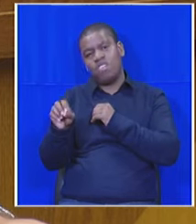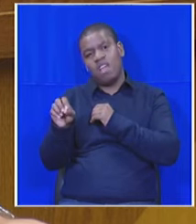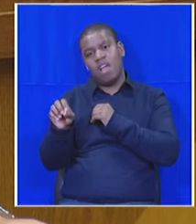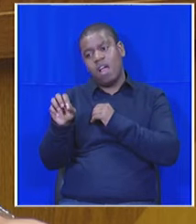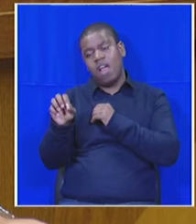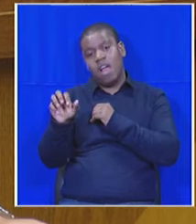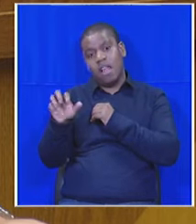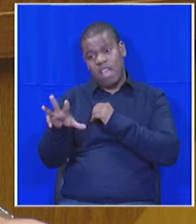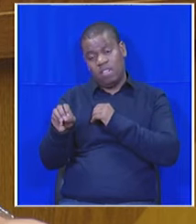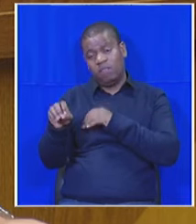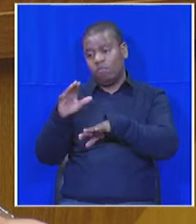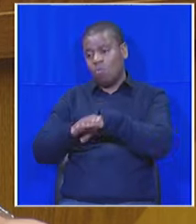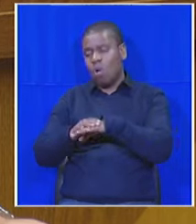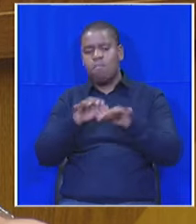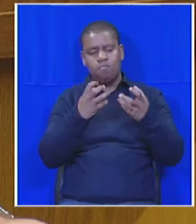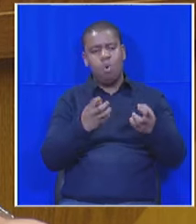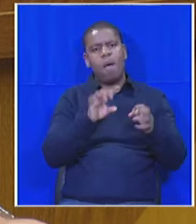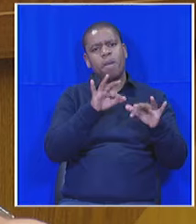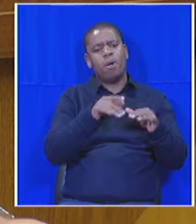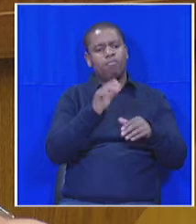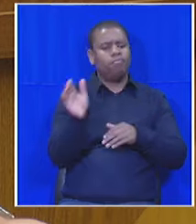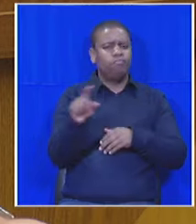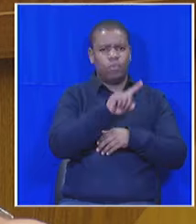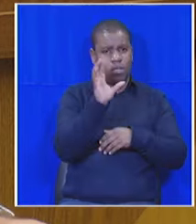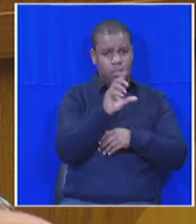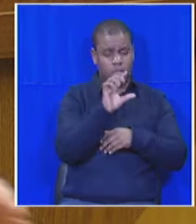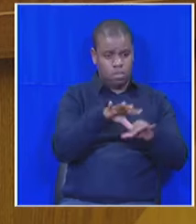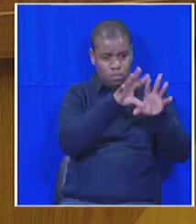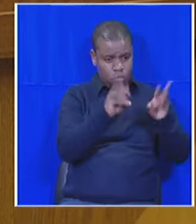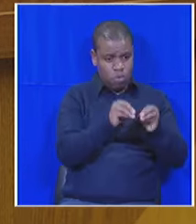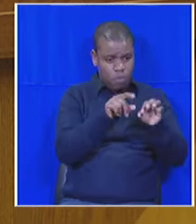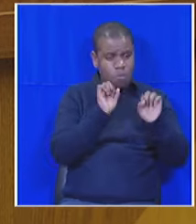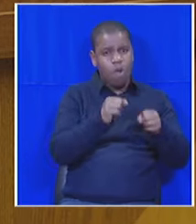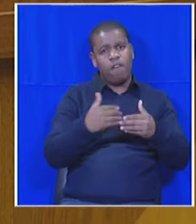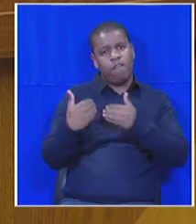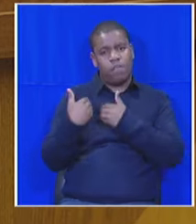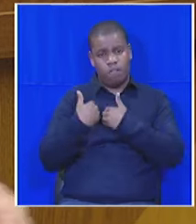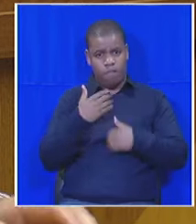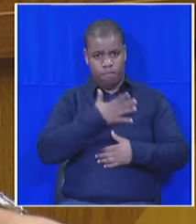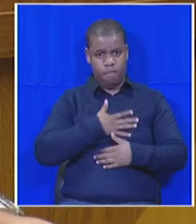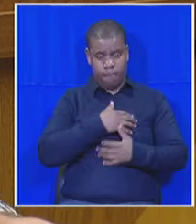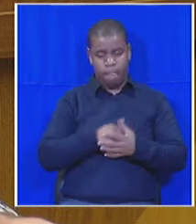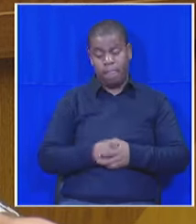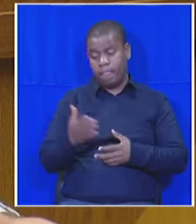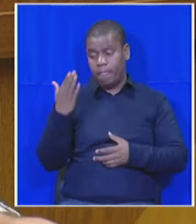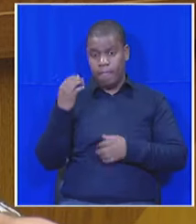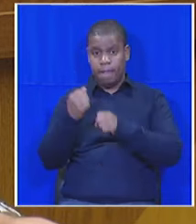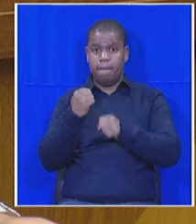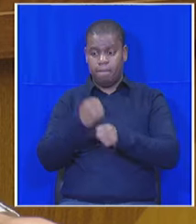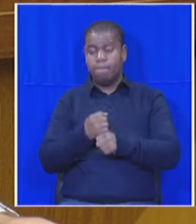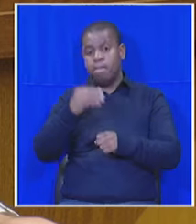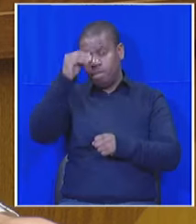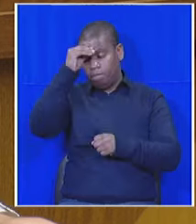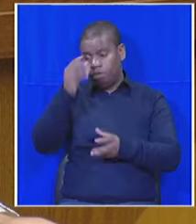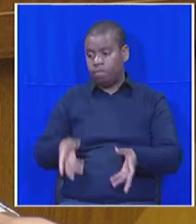framework, ensuring that all people in South Africa are and feel safe. Similar to the previous financial year, the SAPS receives